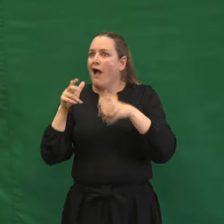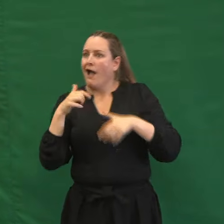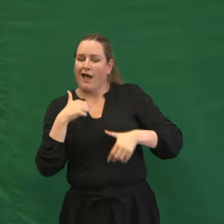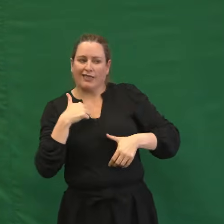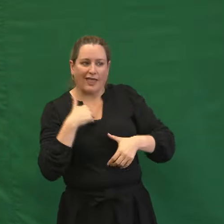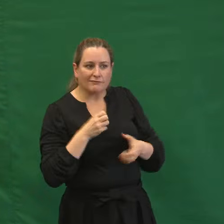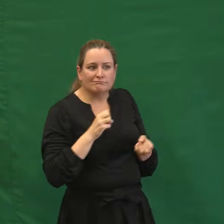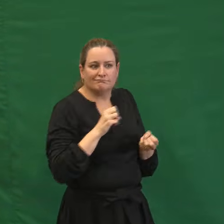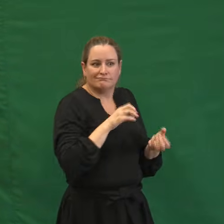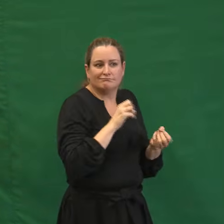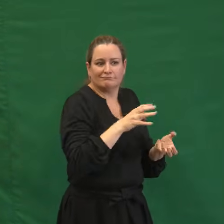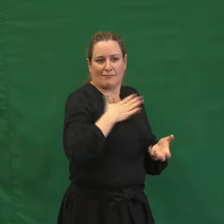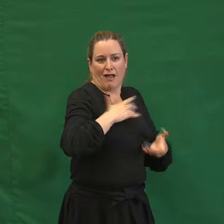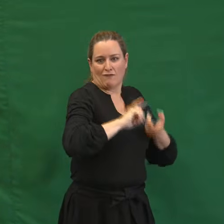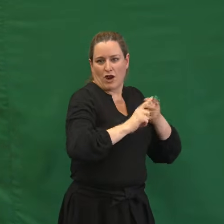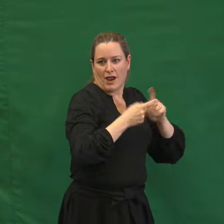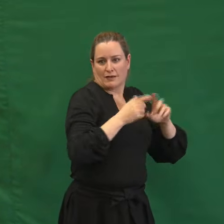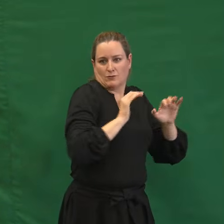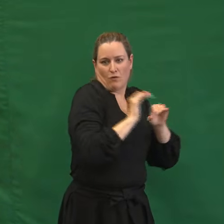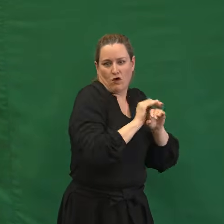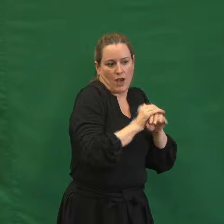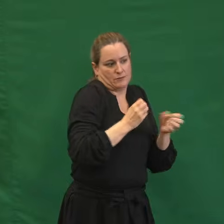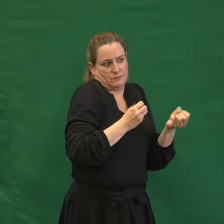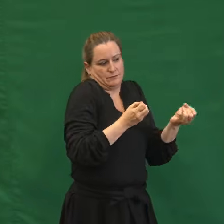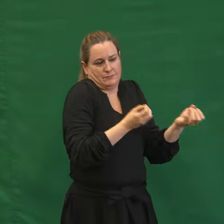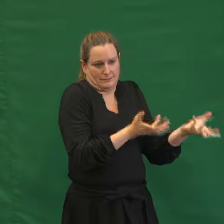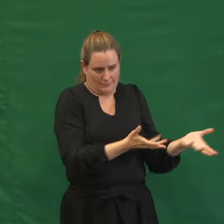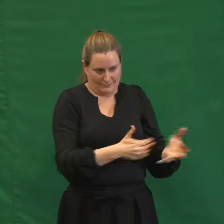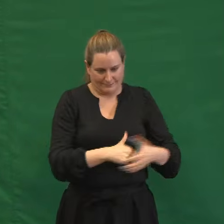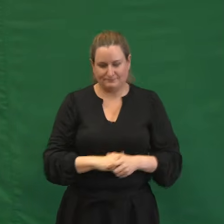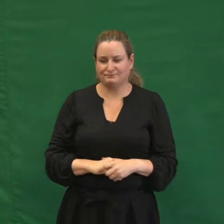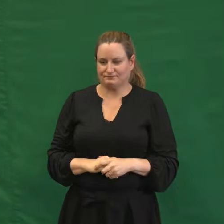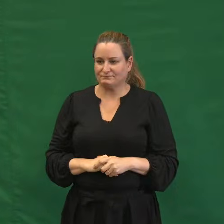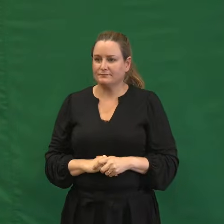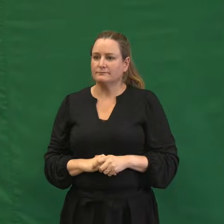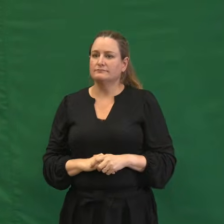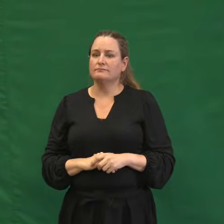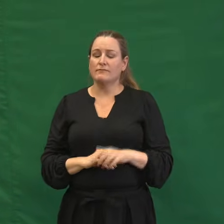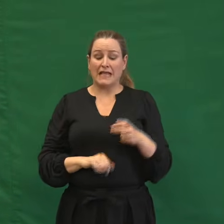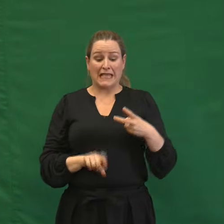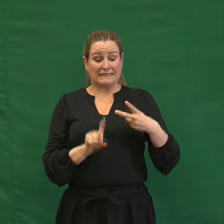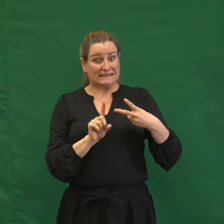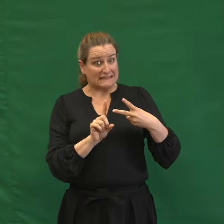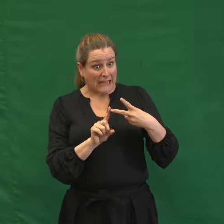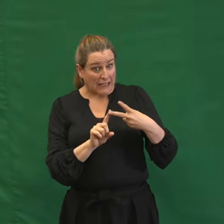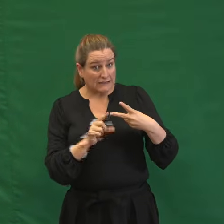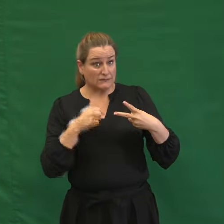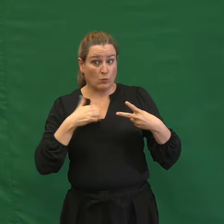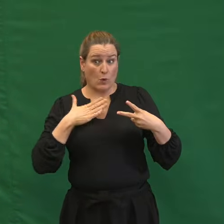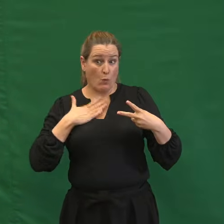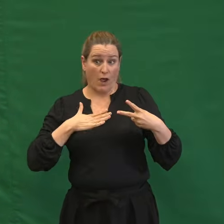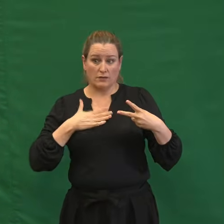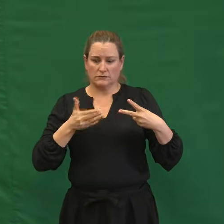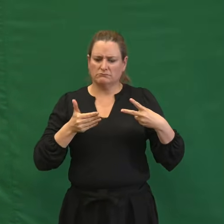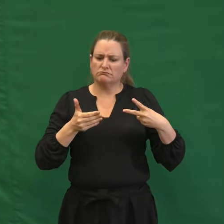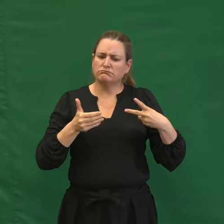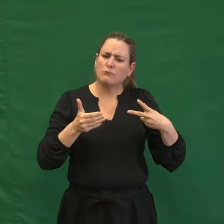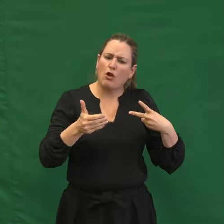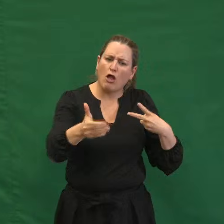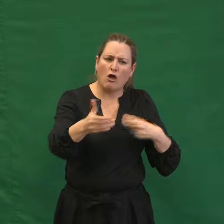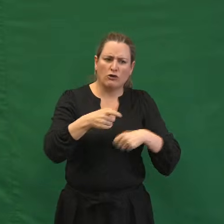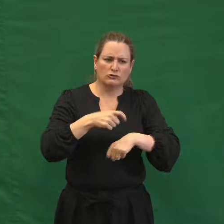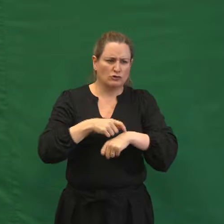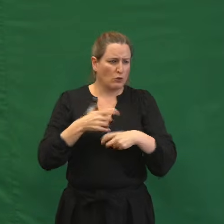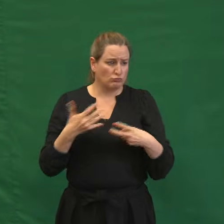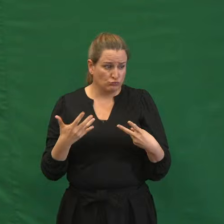then the second point, then more long-term, is that we can then use that to put